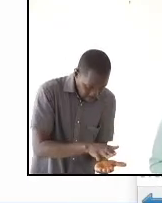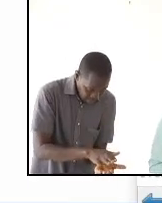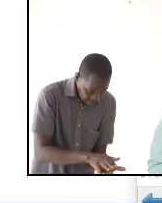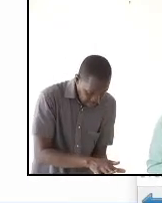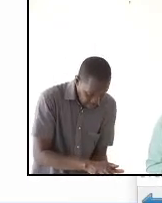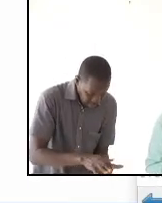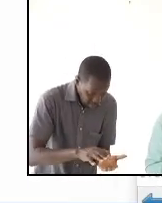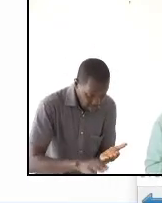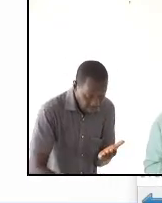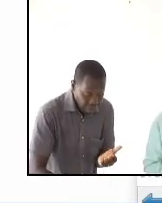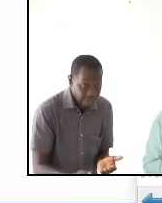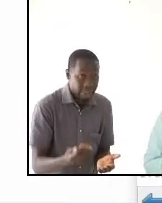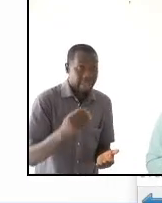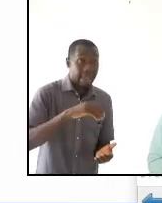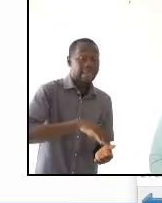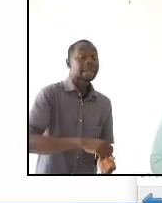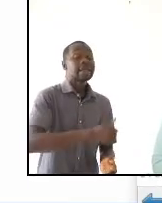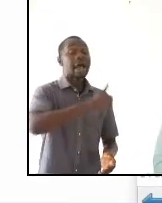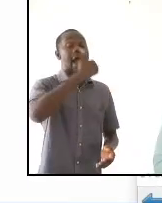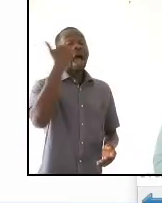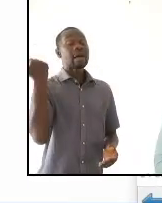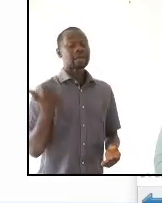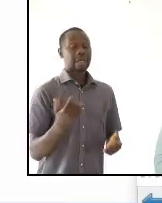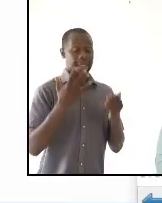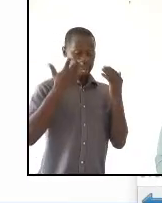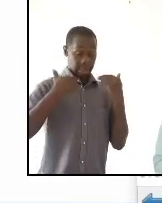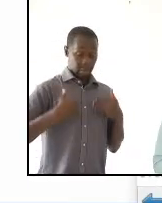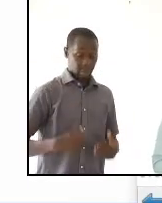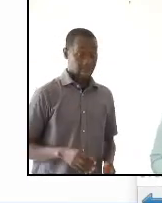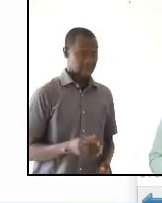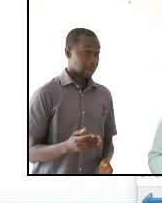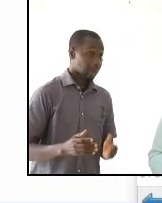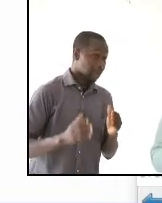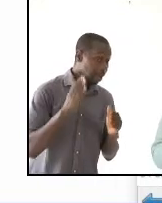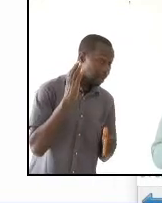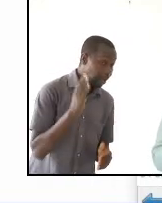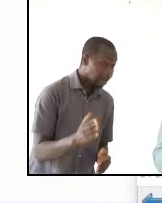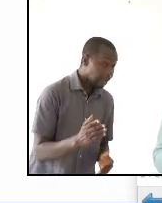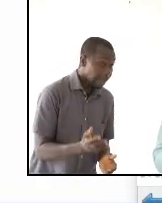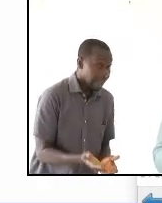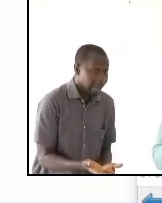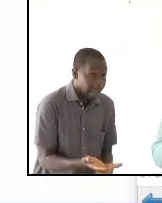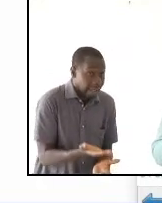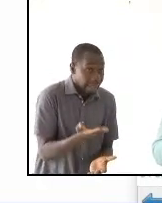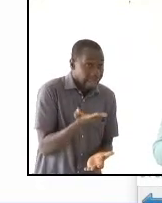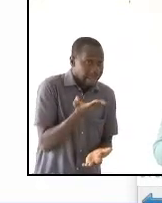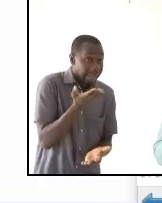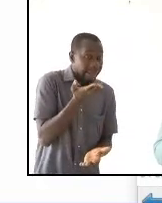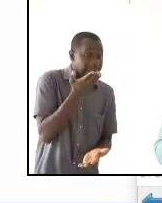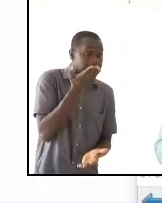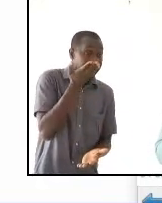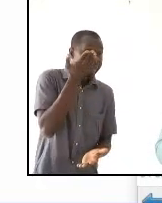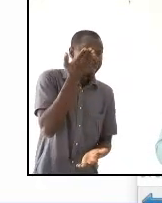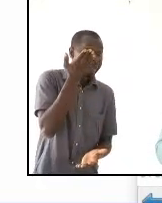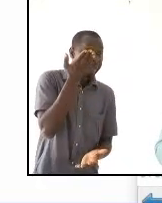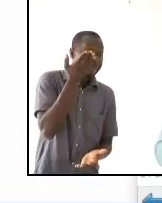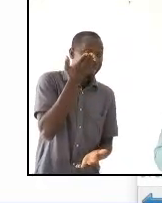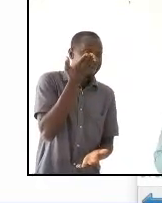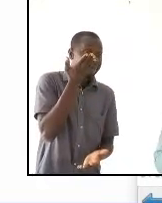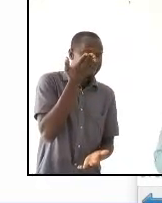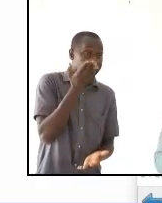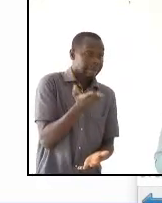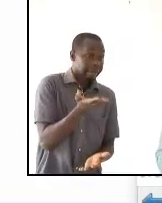lower than the air pressure that is outside the body. On the right, by increasing the